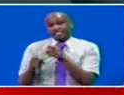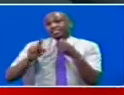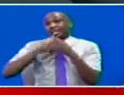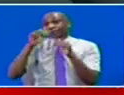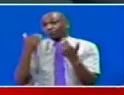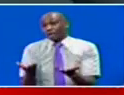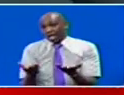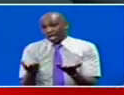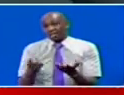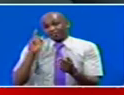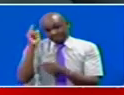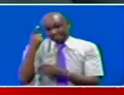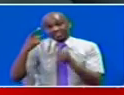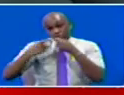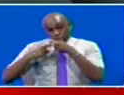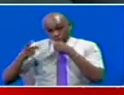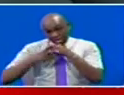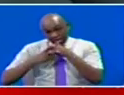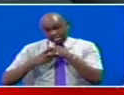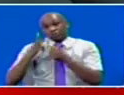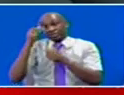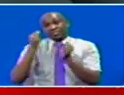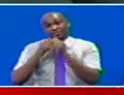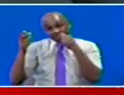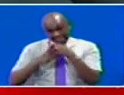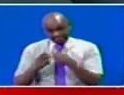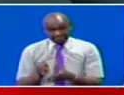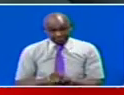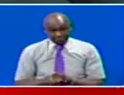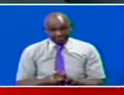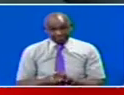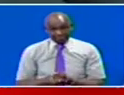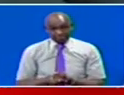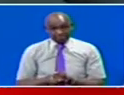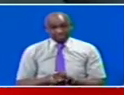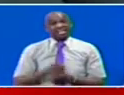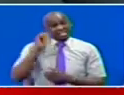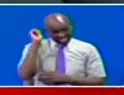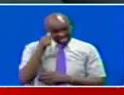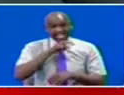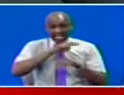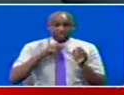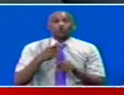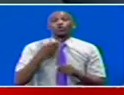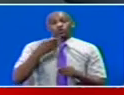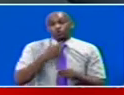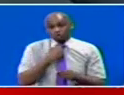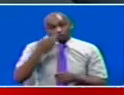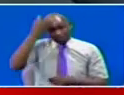effective 1st July 2017. That the Kenya National Union of